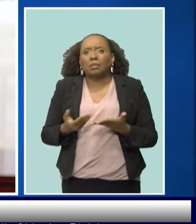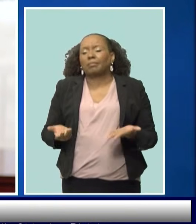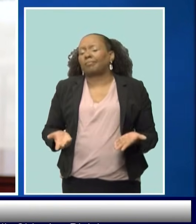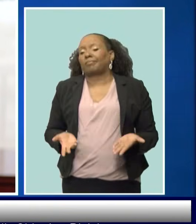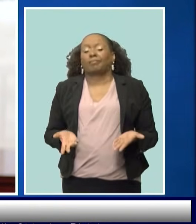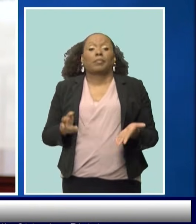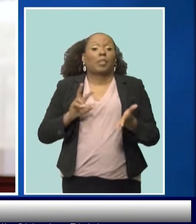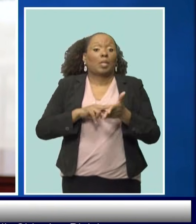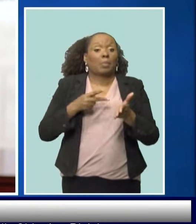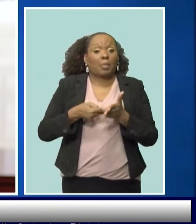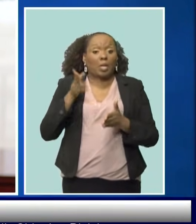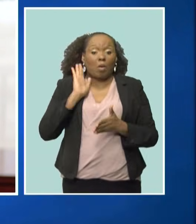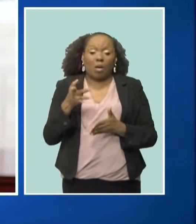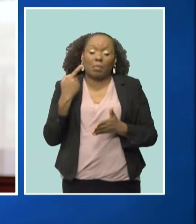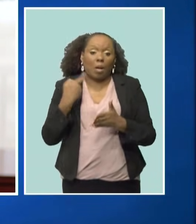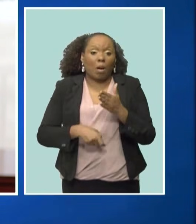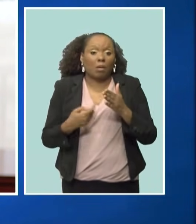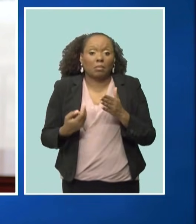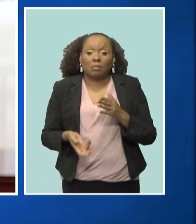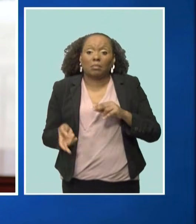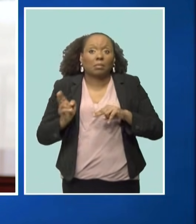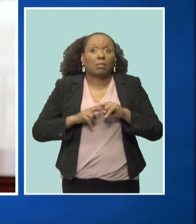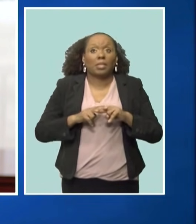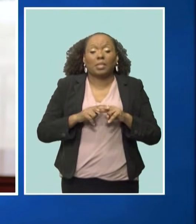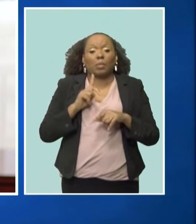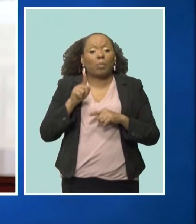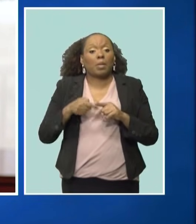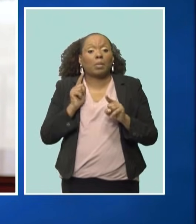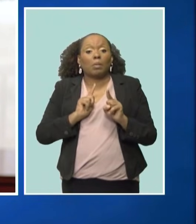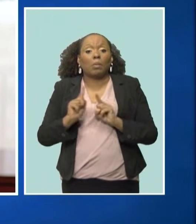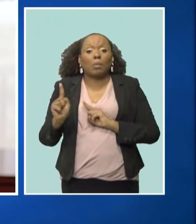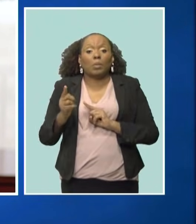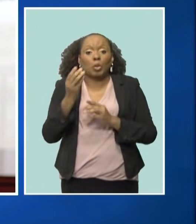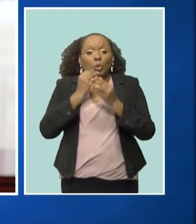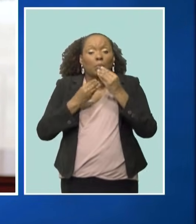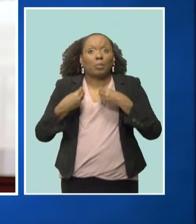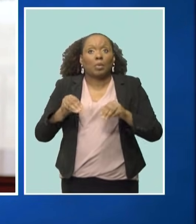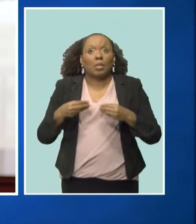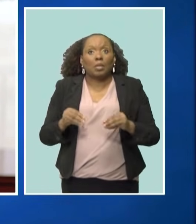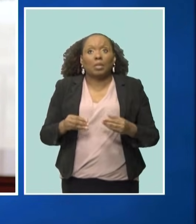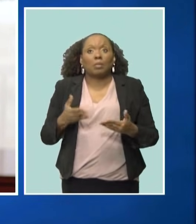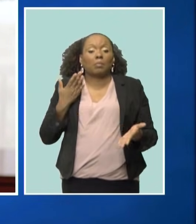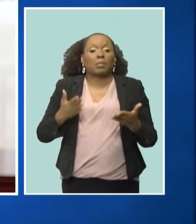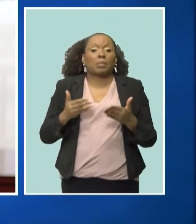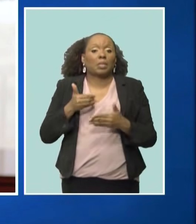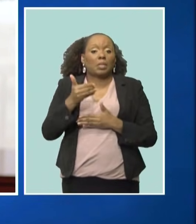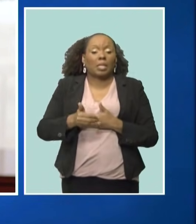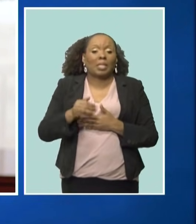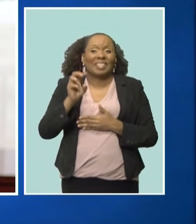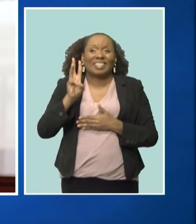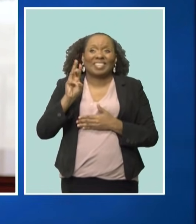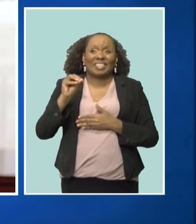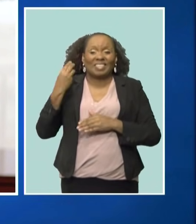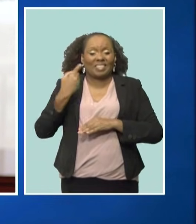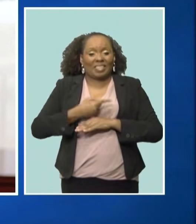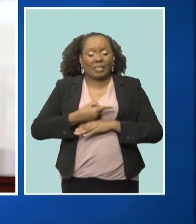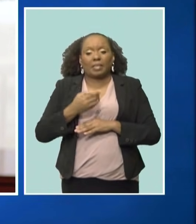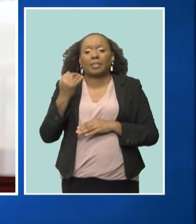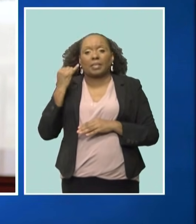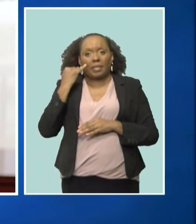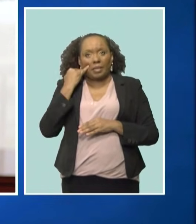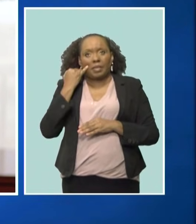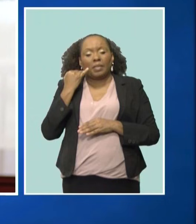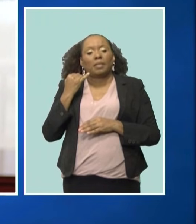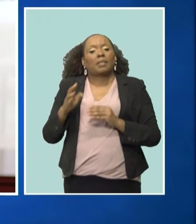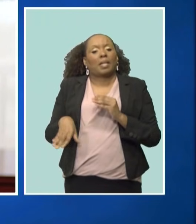the supermarket, on the store shelf, probably within 60 plus days, if the tariffs go through. Mr.